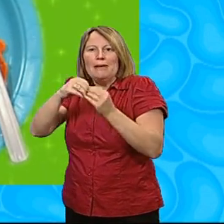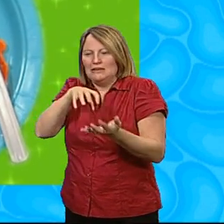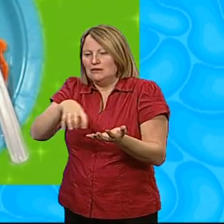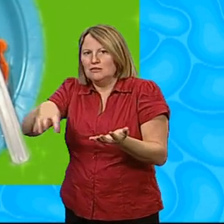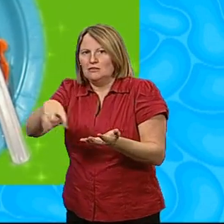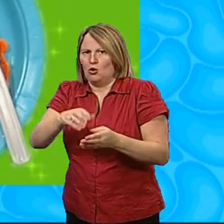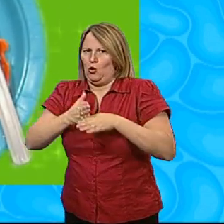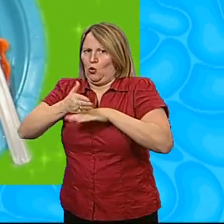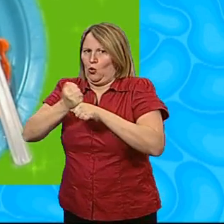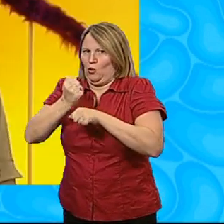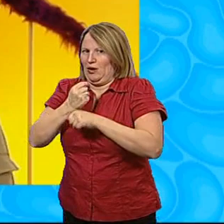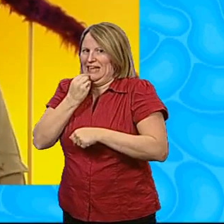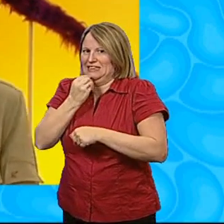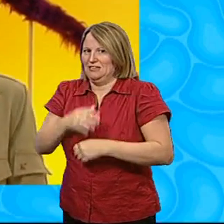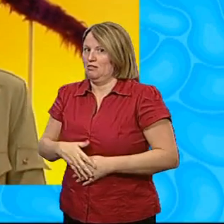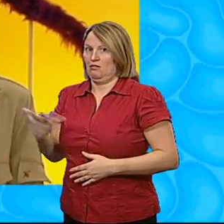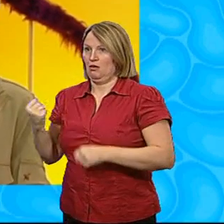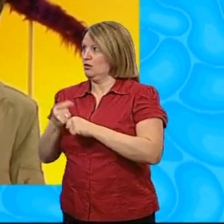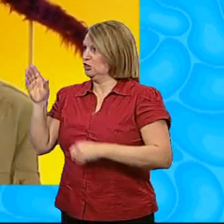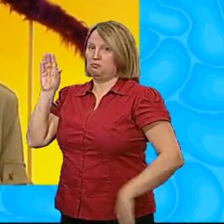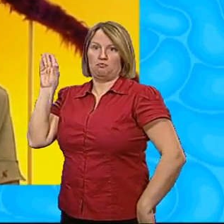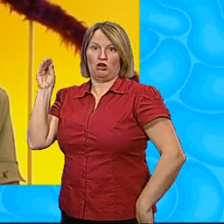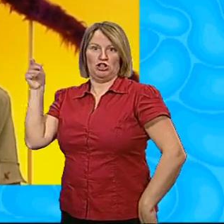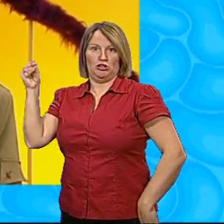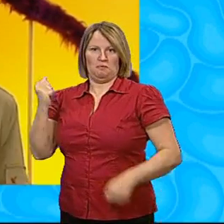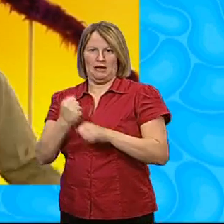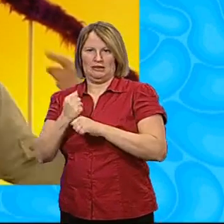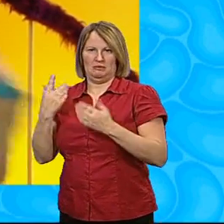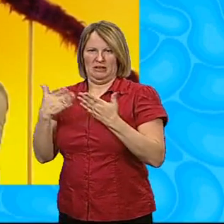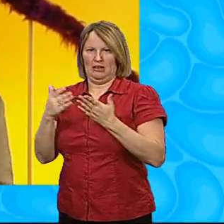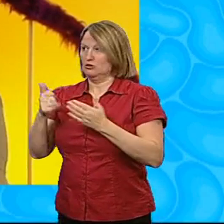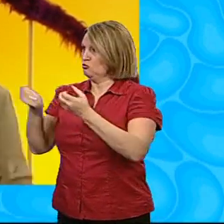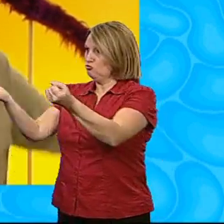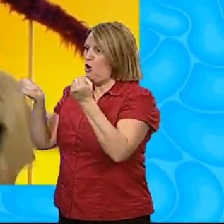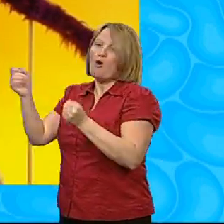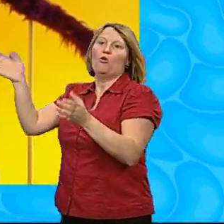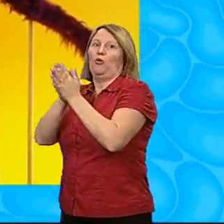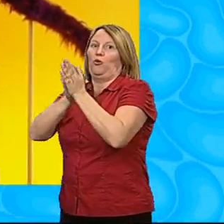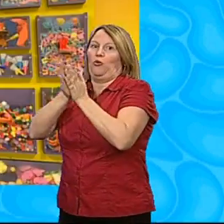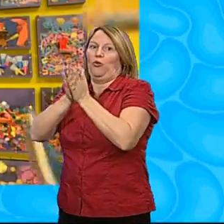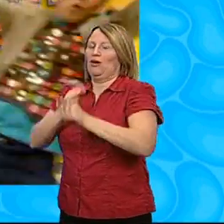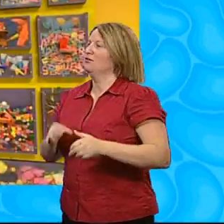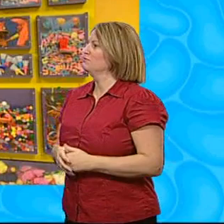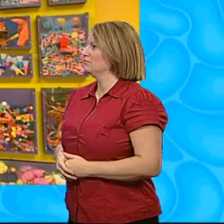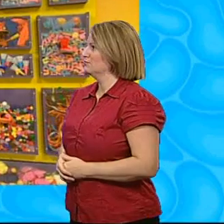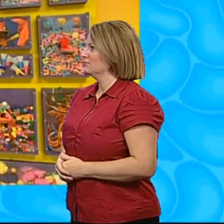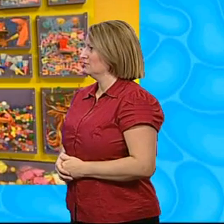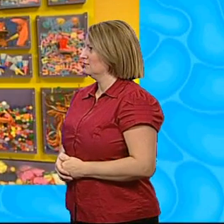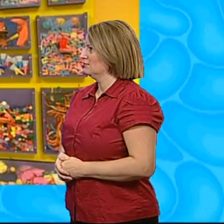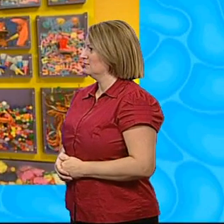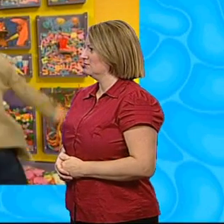that's good enough to eat. As well as our sponge, we'll need some things from the doodle drawers.